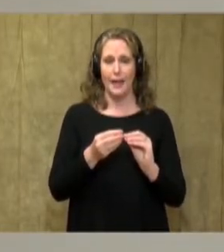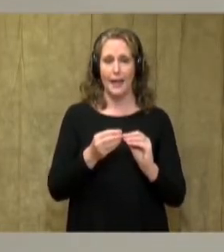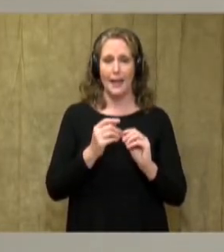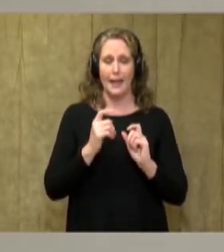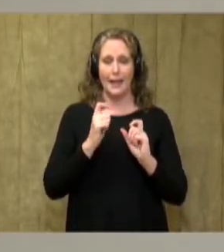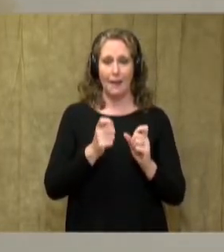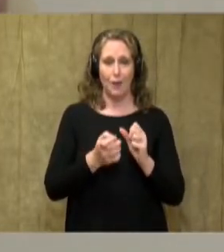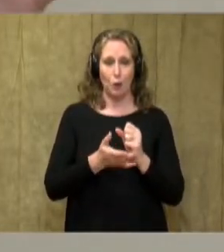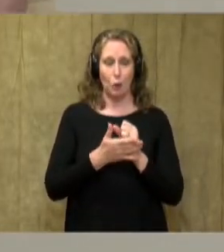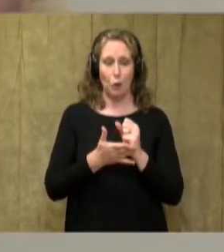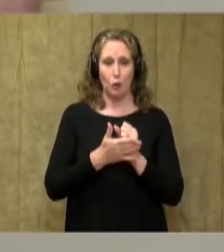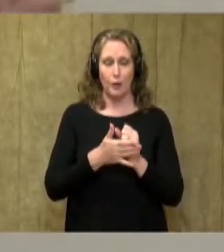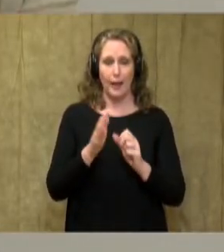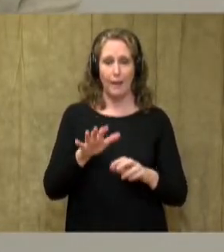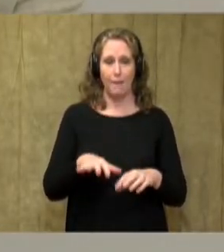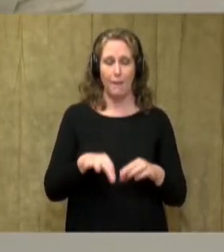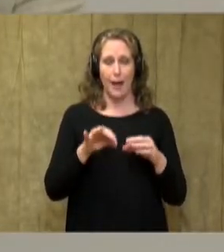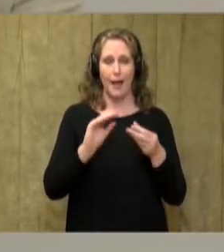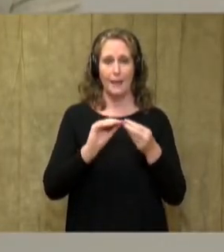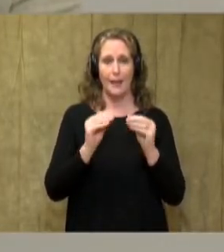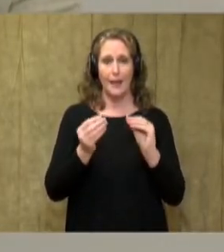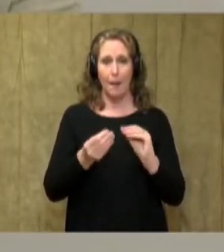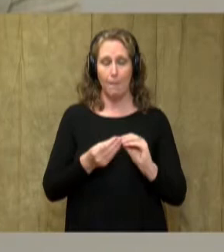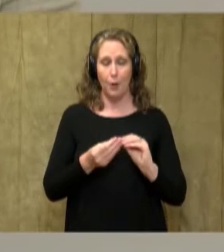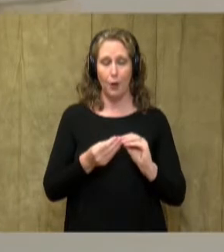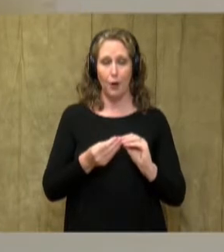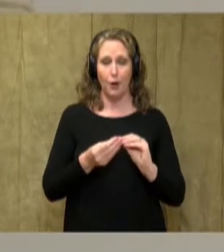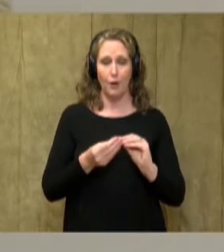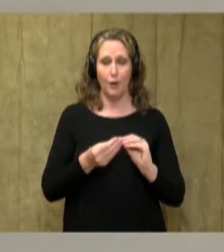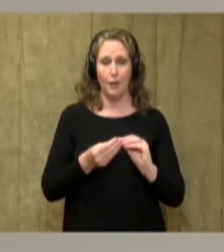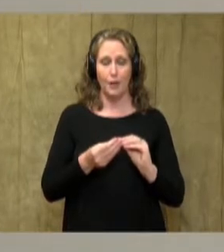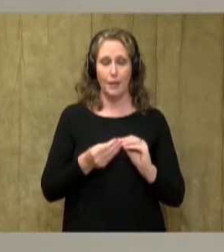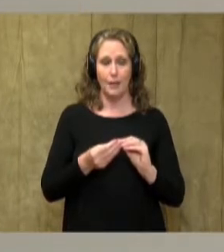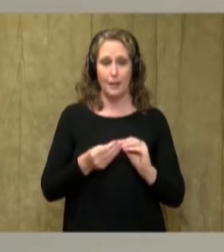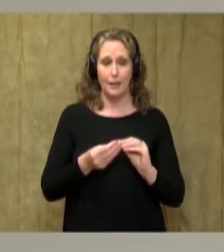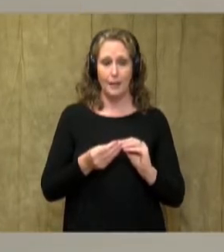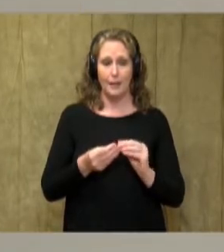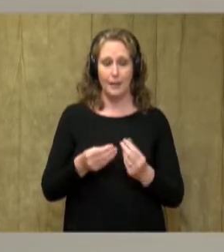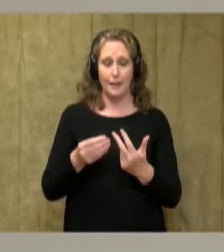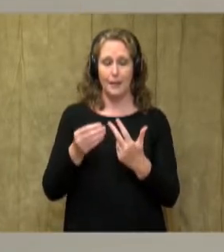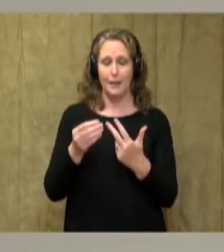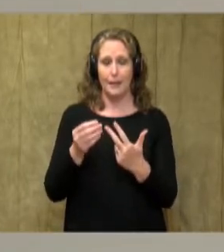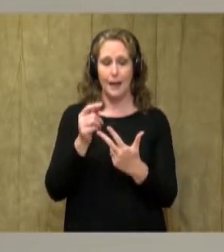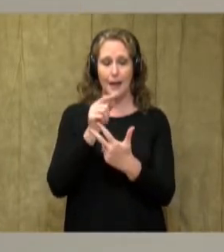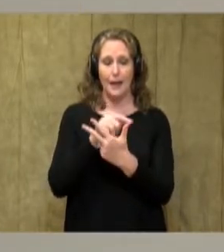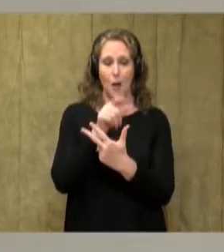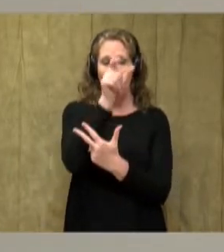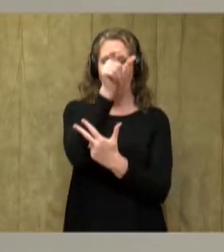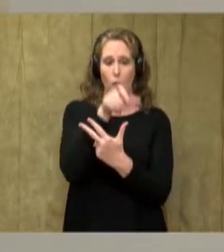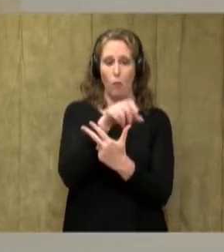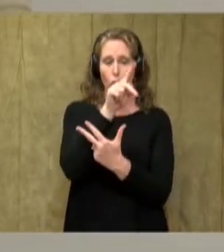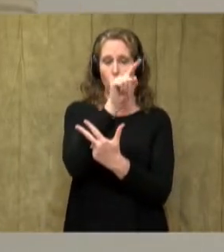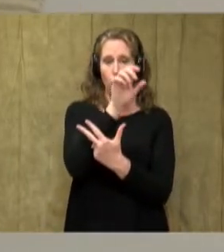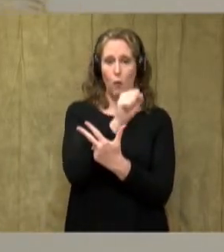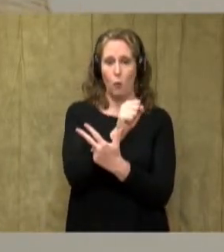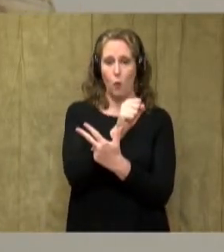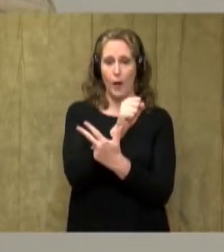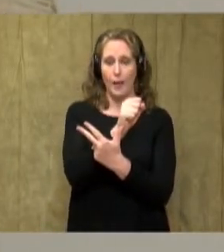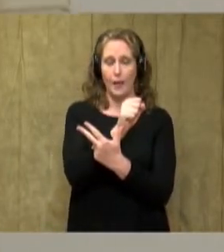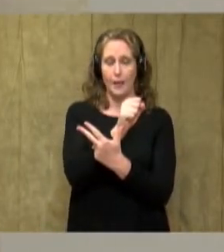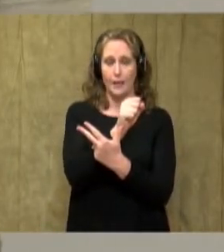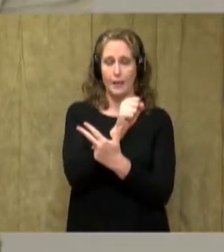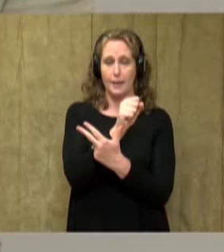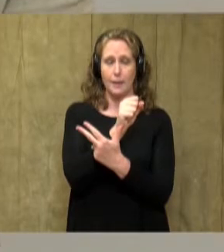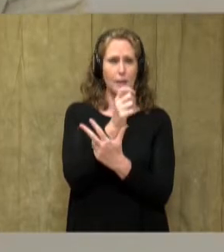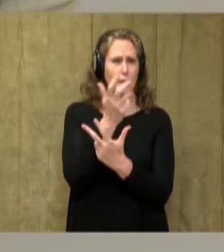given below, find the number. The ones place value is less